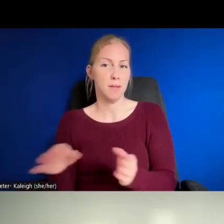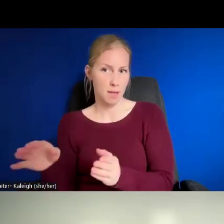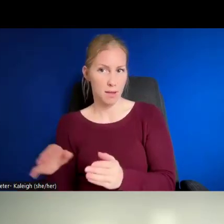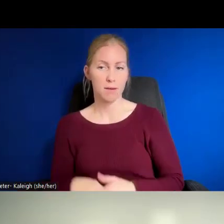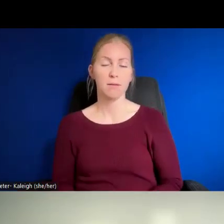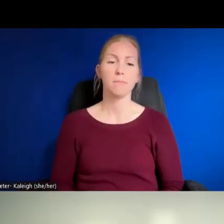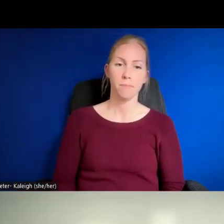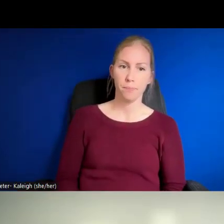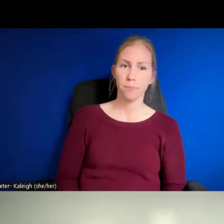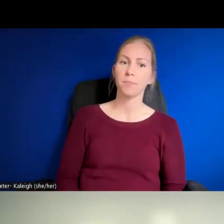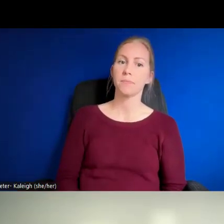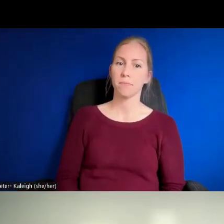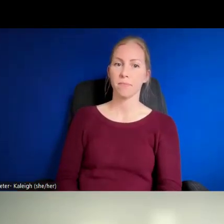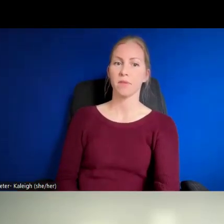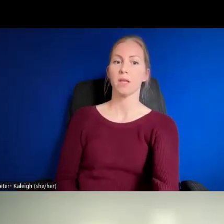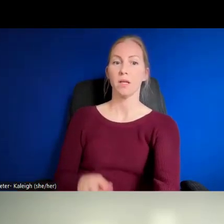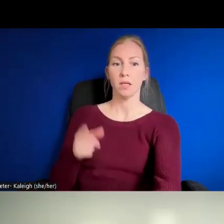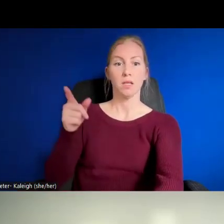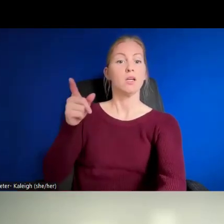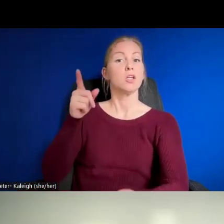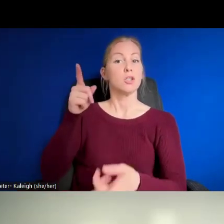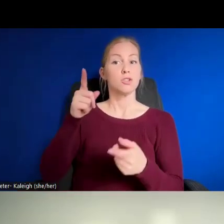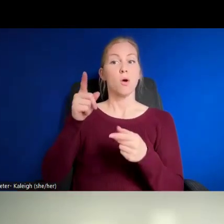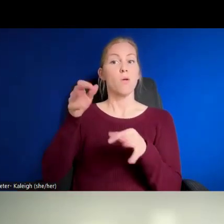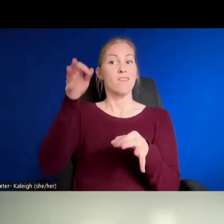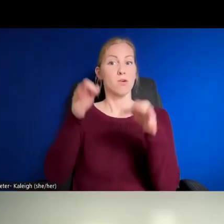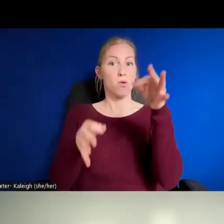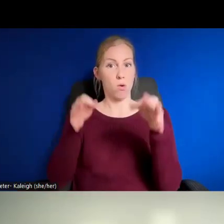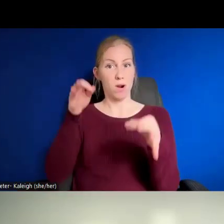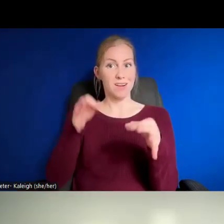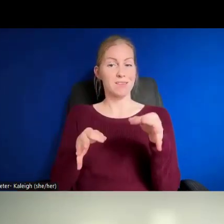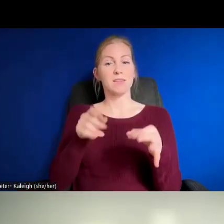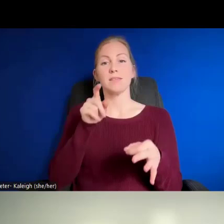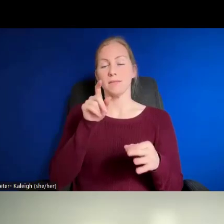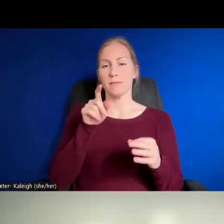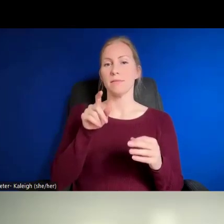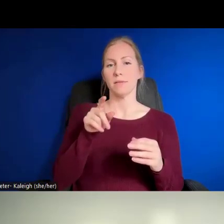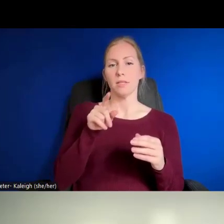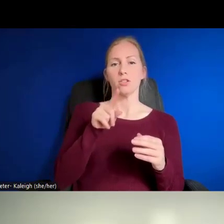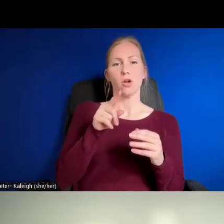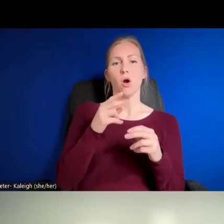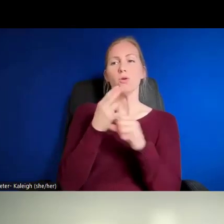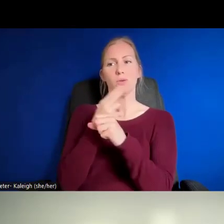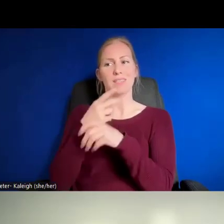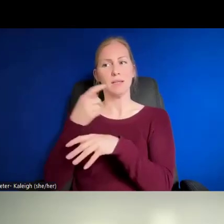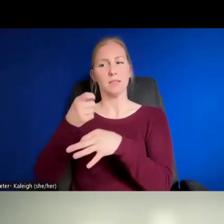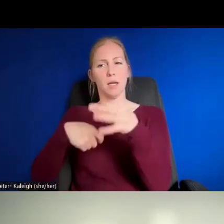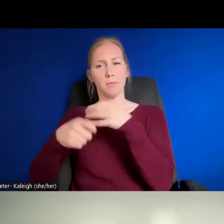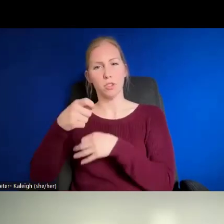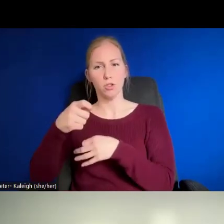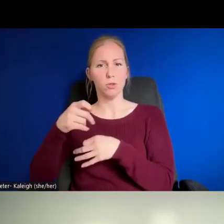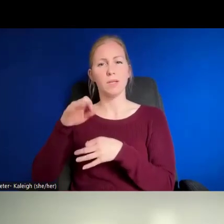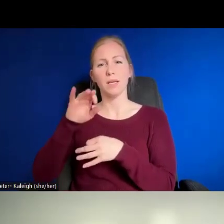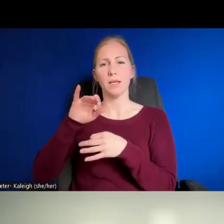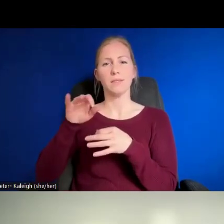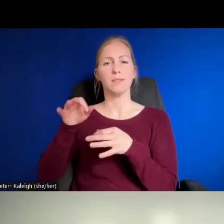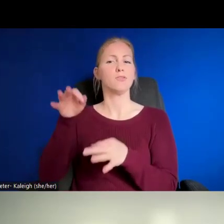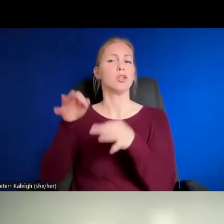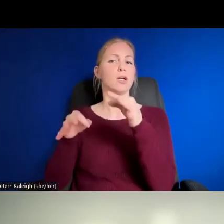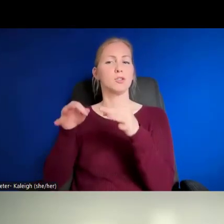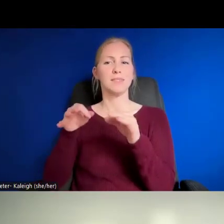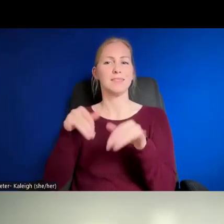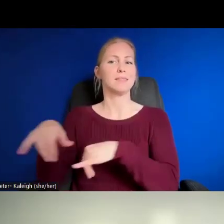plan. The court must find, using a substituted judgment standard, that the individual would